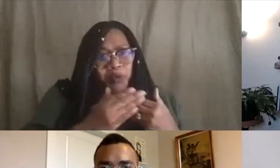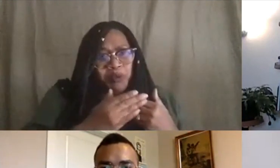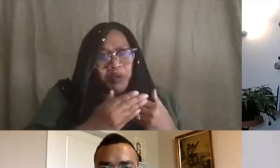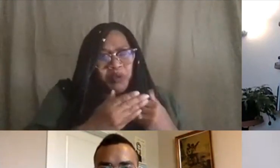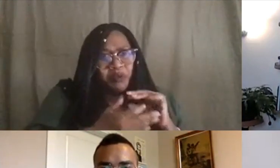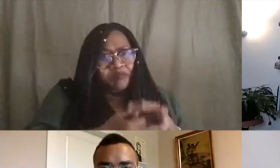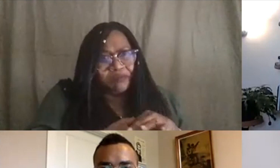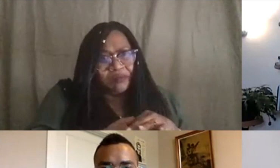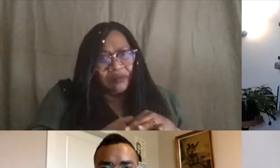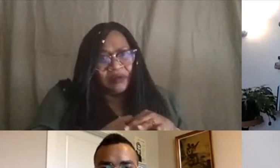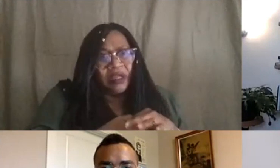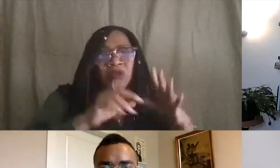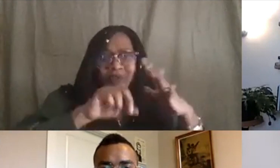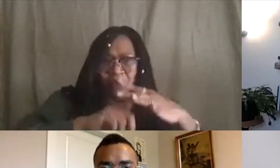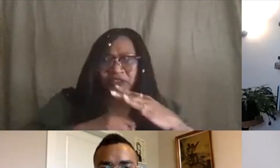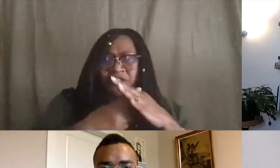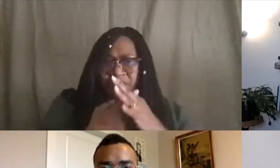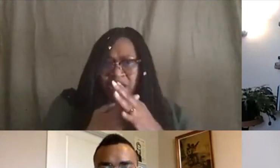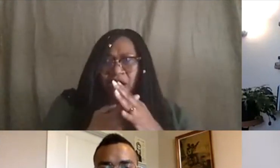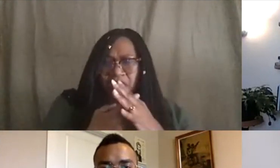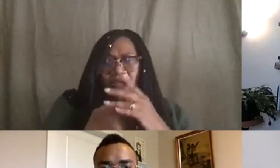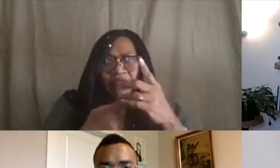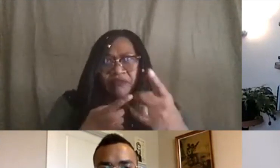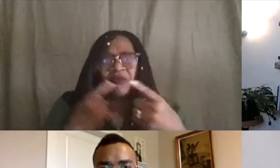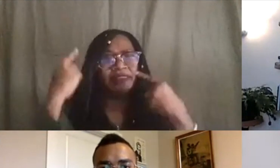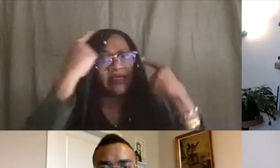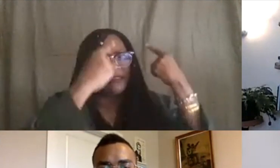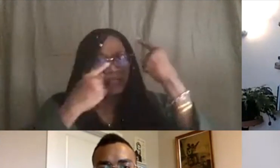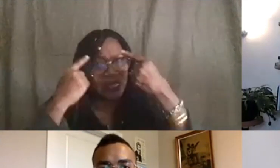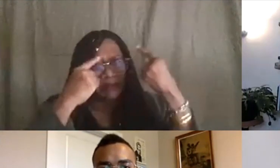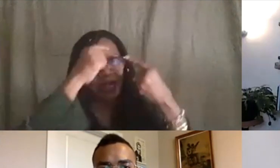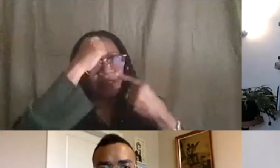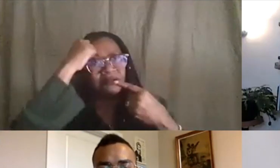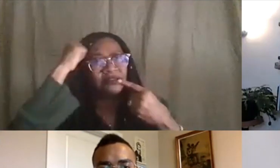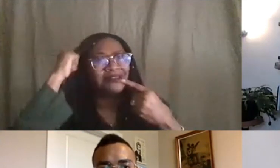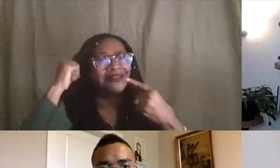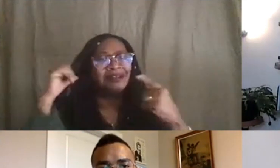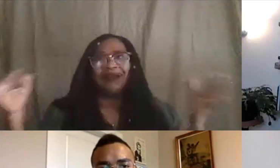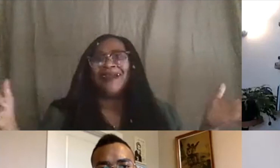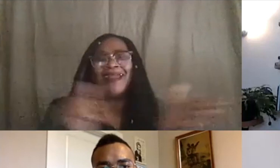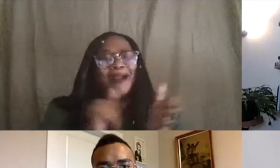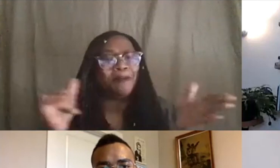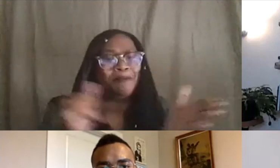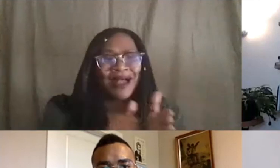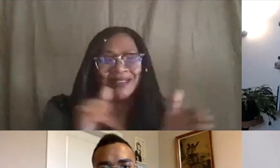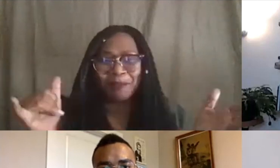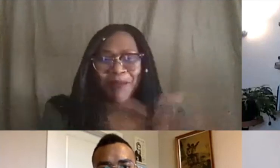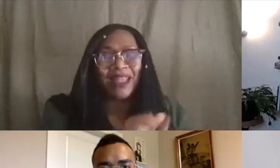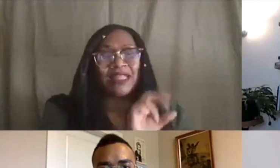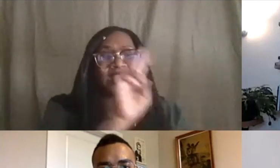what you started with, William, in thinking about the impossibility of